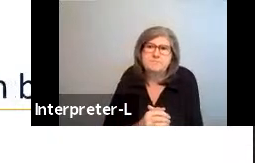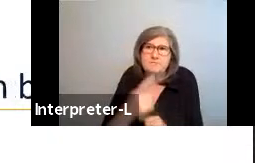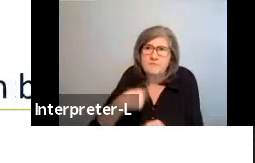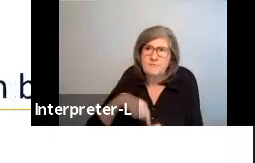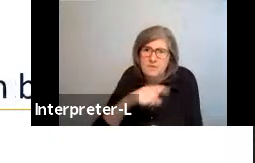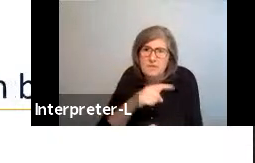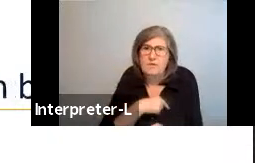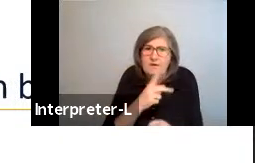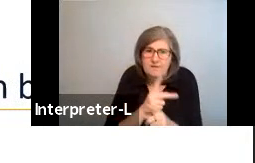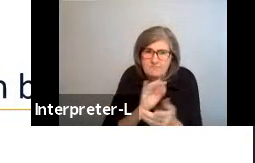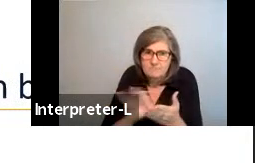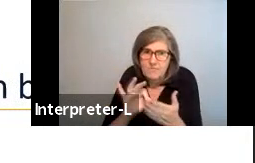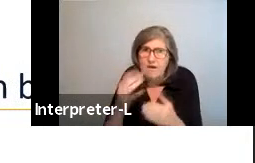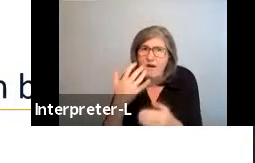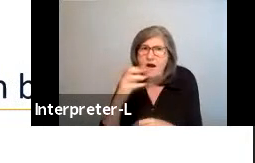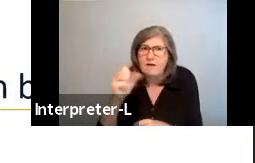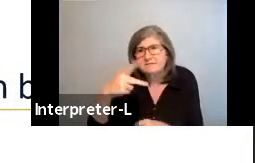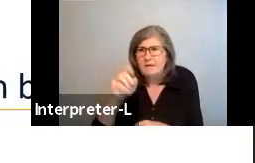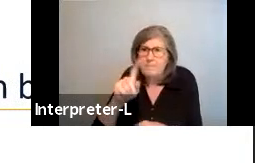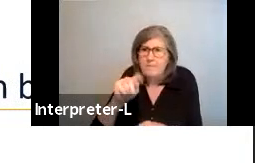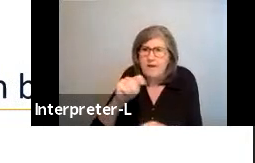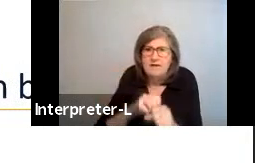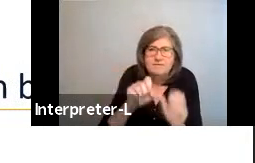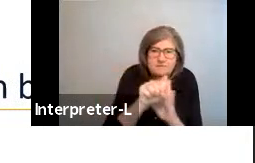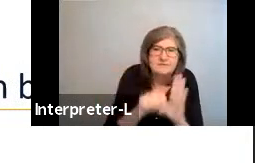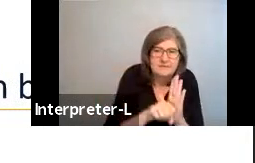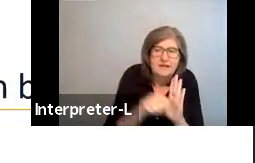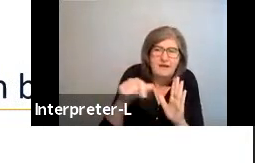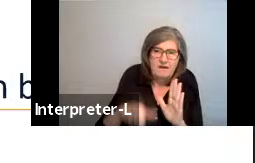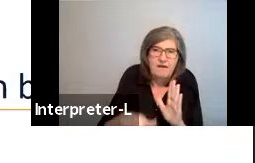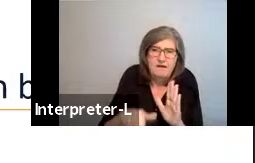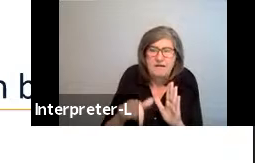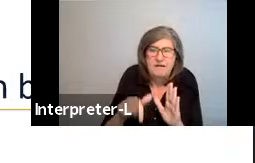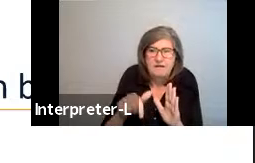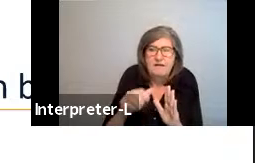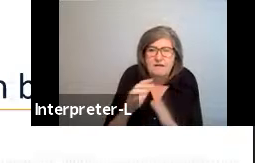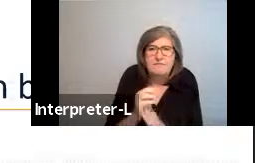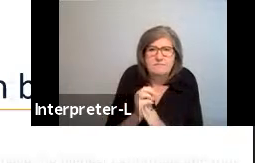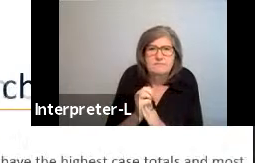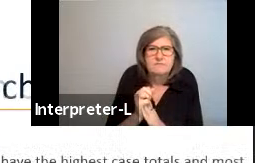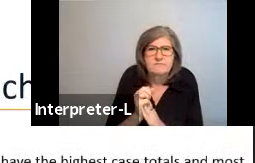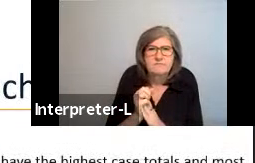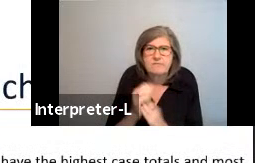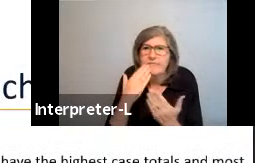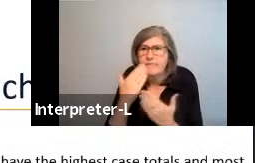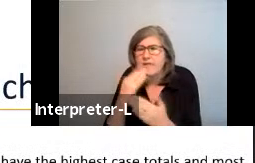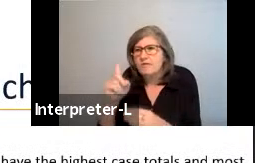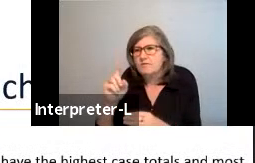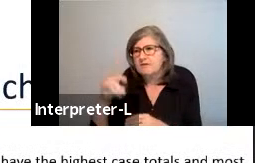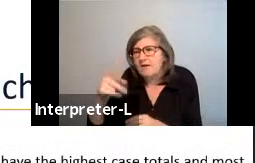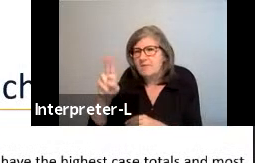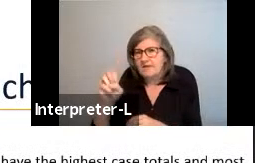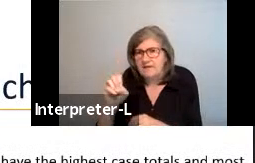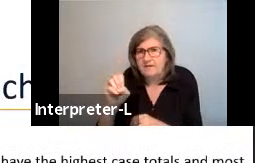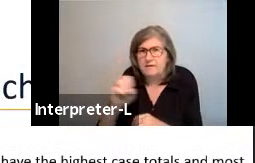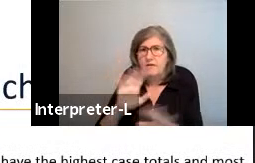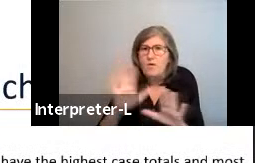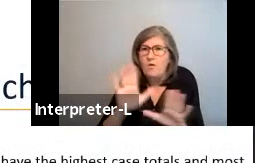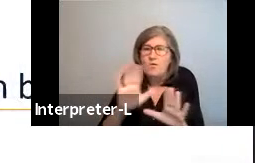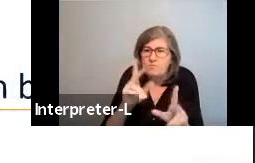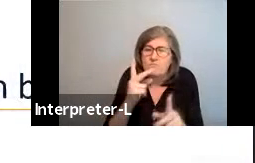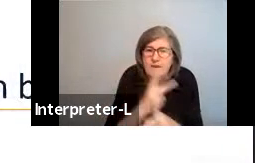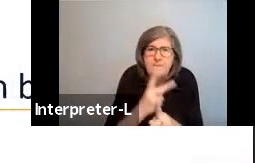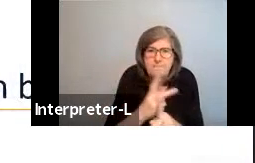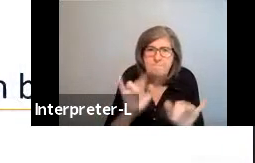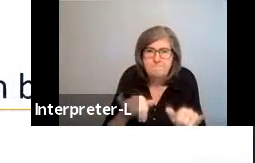track hotspots across the state. Thank you, Dominique. The national, no, you're